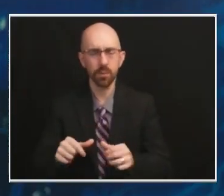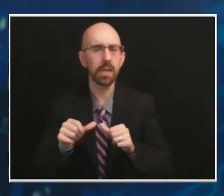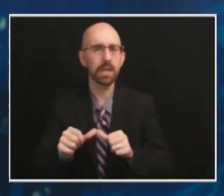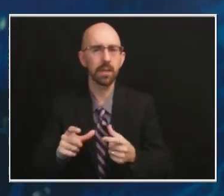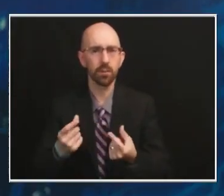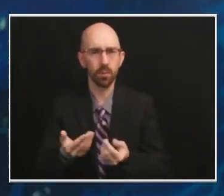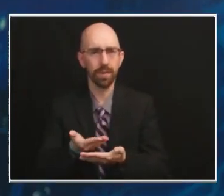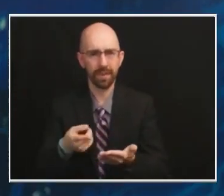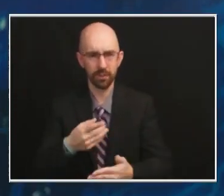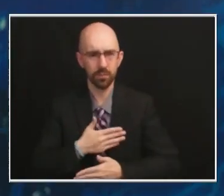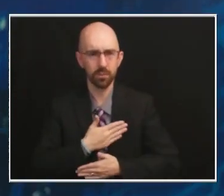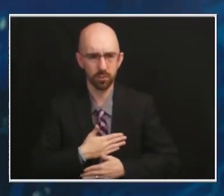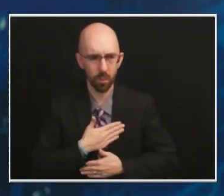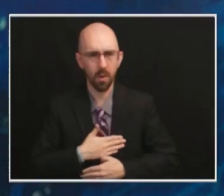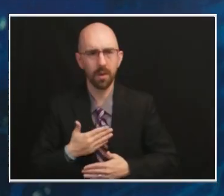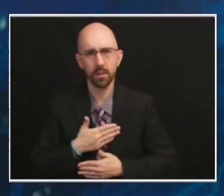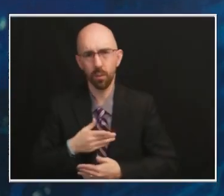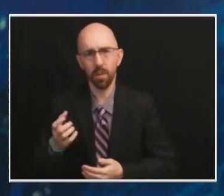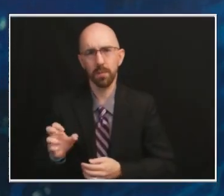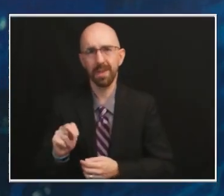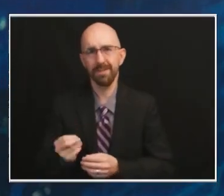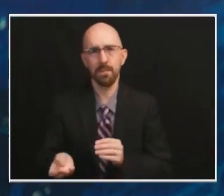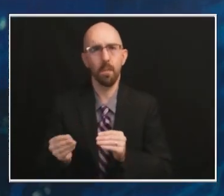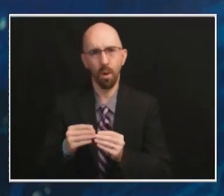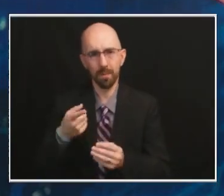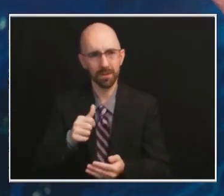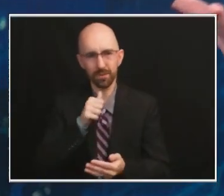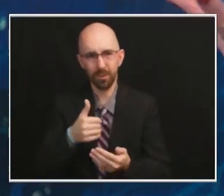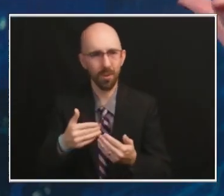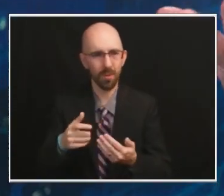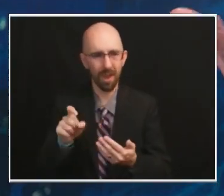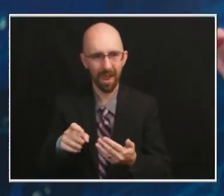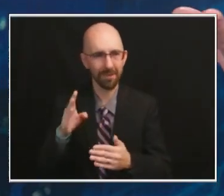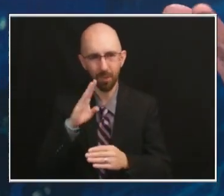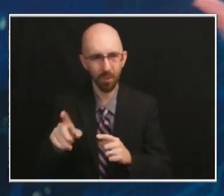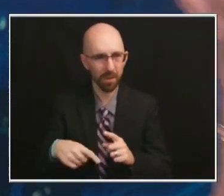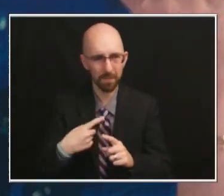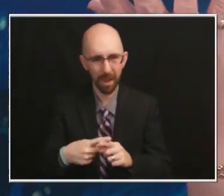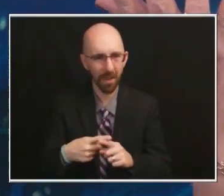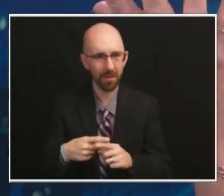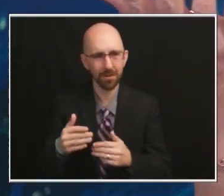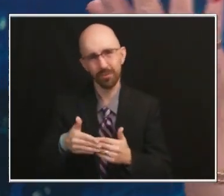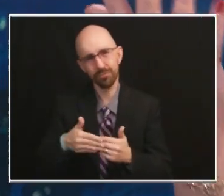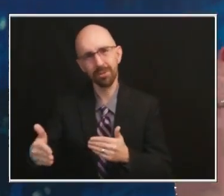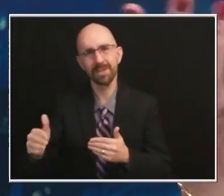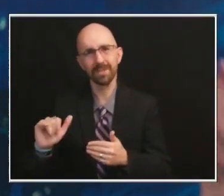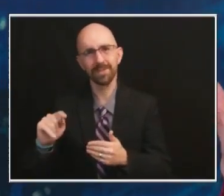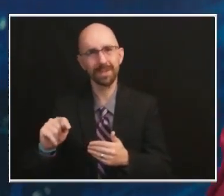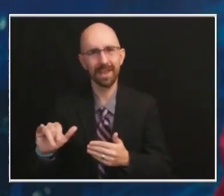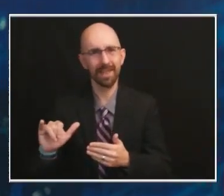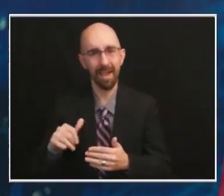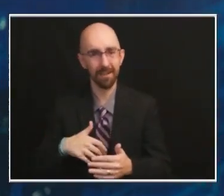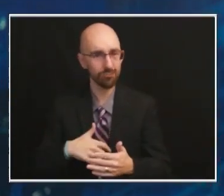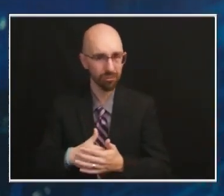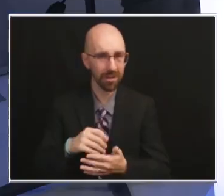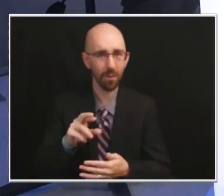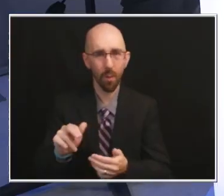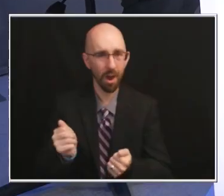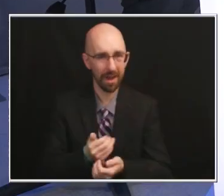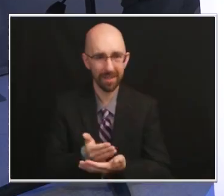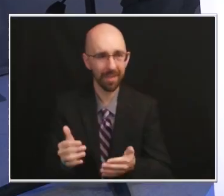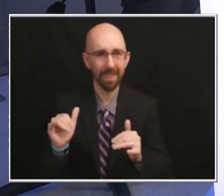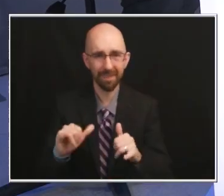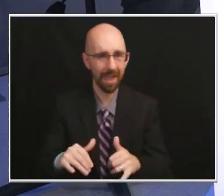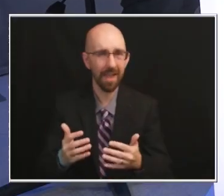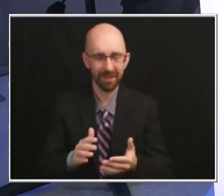and enjoy them even more, because you don't have to worry about going to the rest of it, like getting pregnant or anything like Right, that.